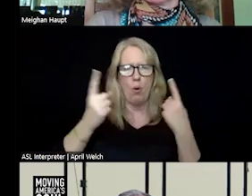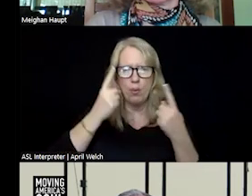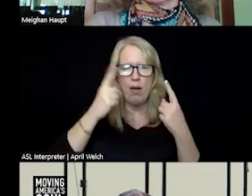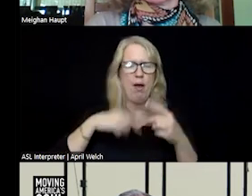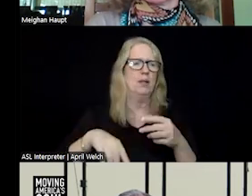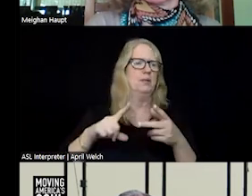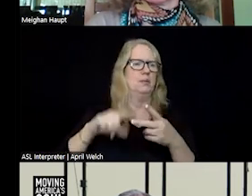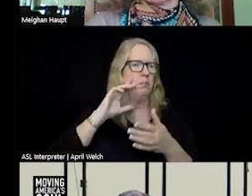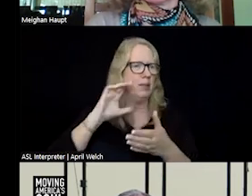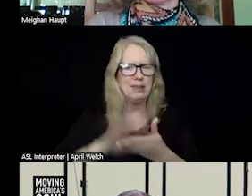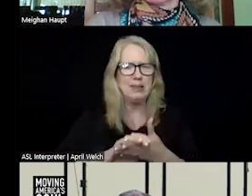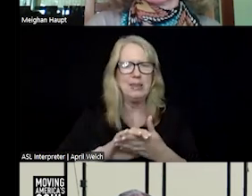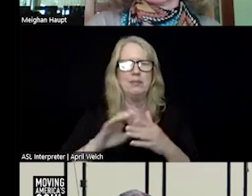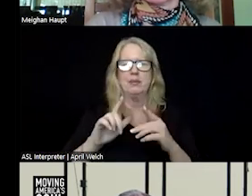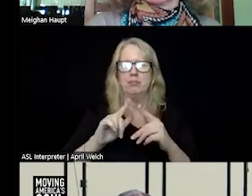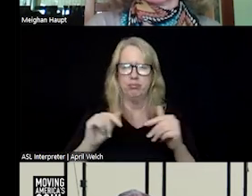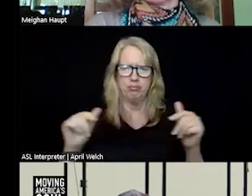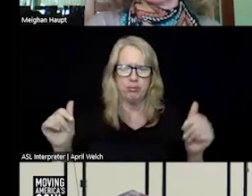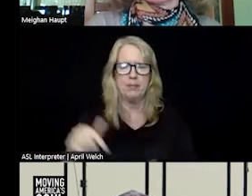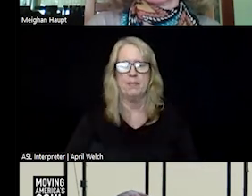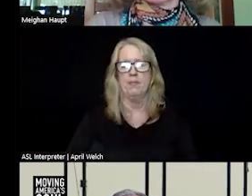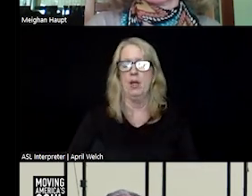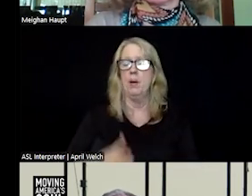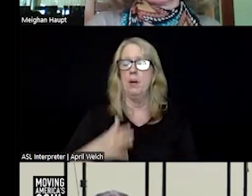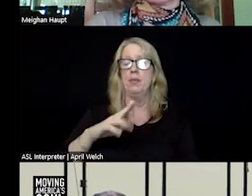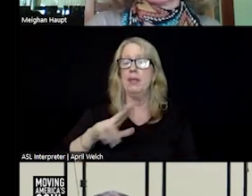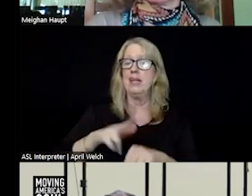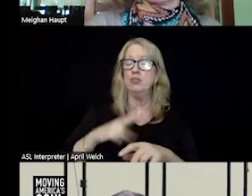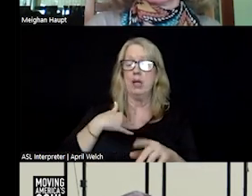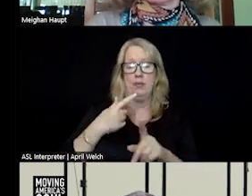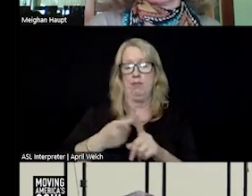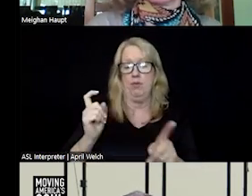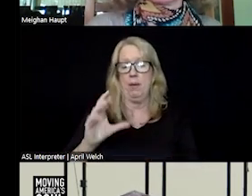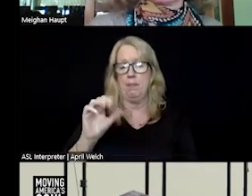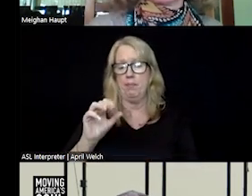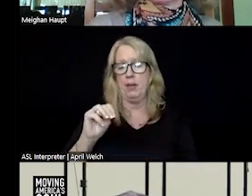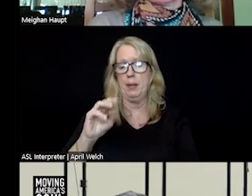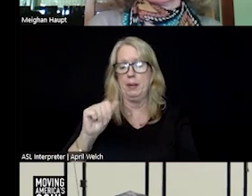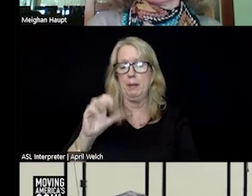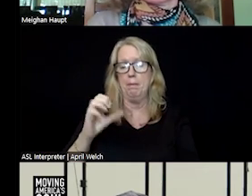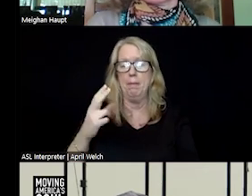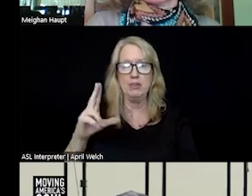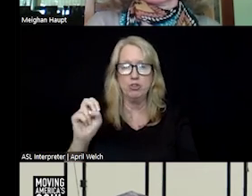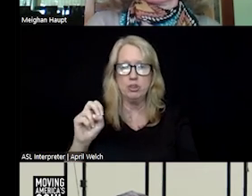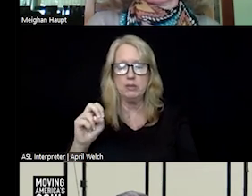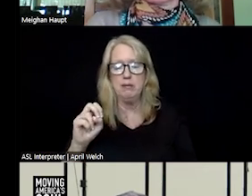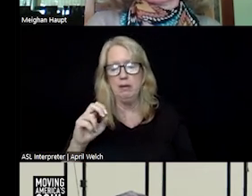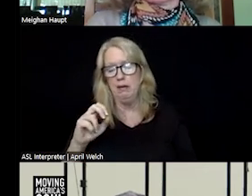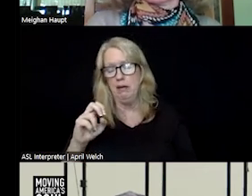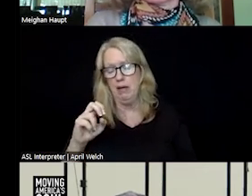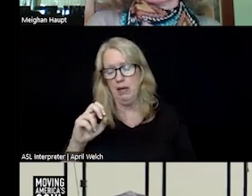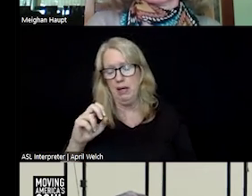and everything like that. The nation that I come from, the Comanches, the